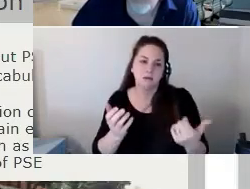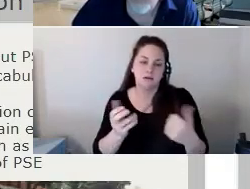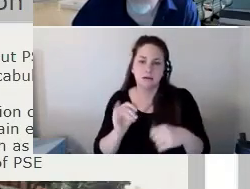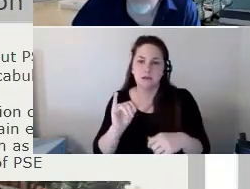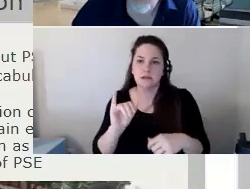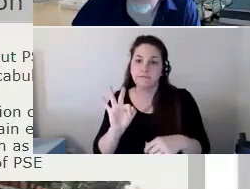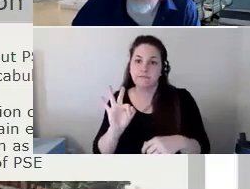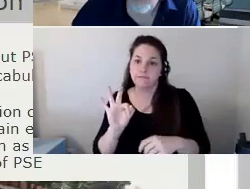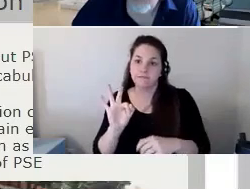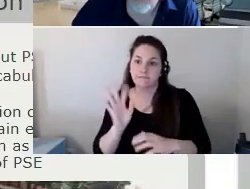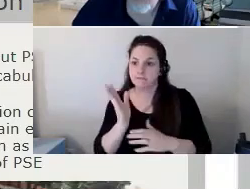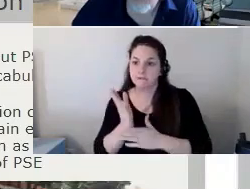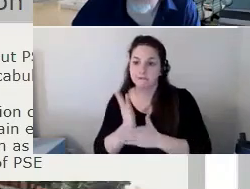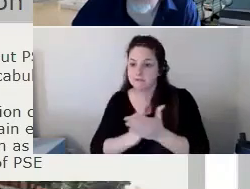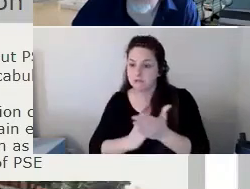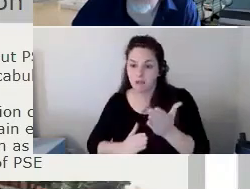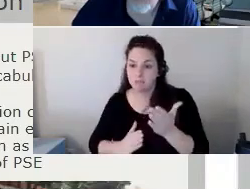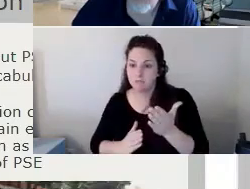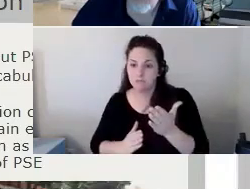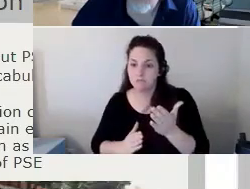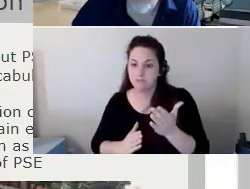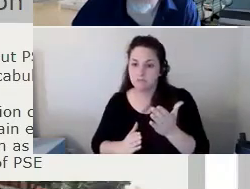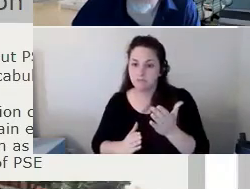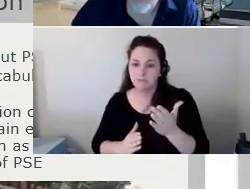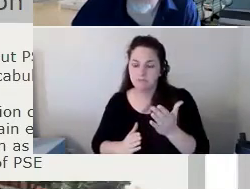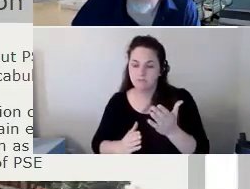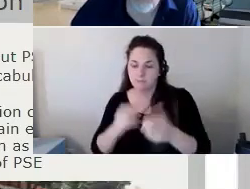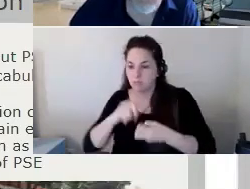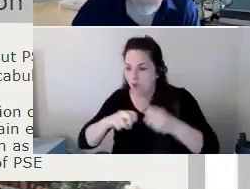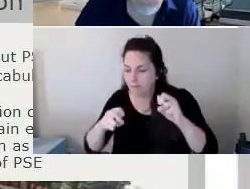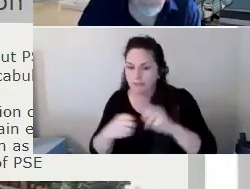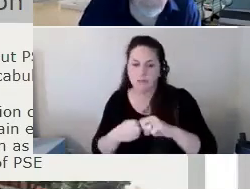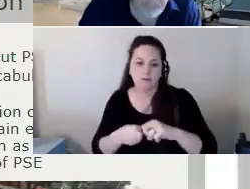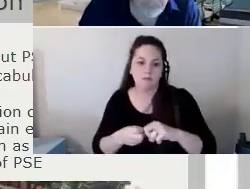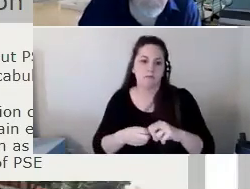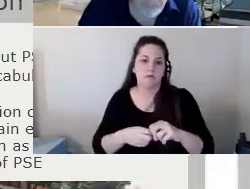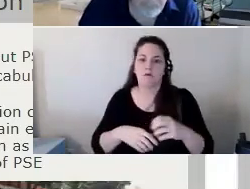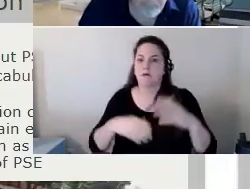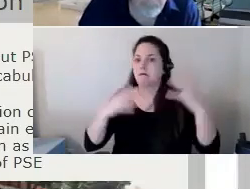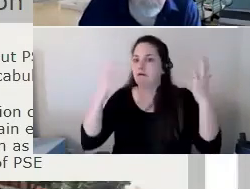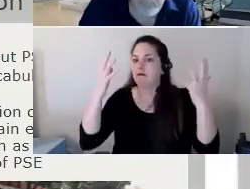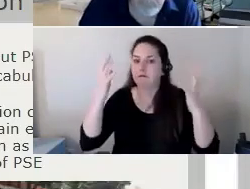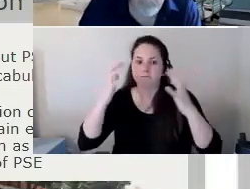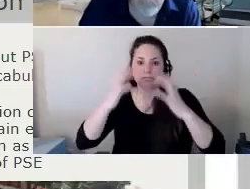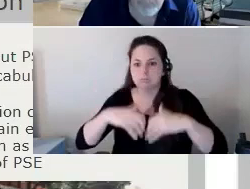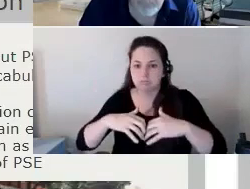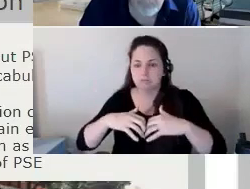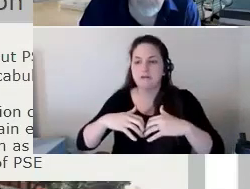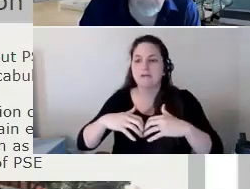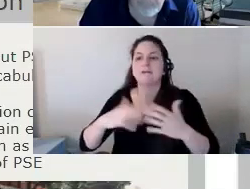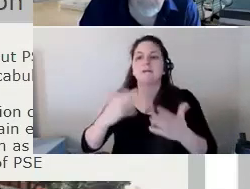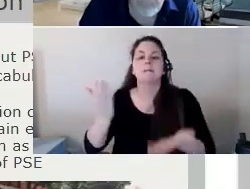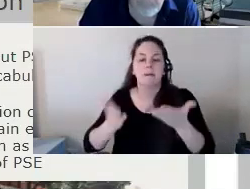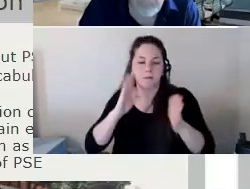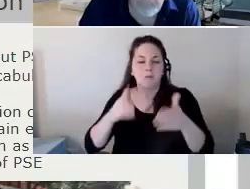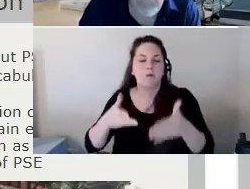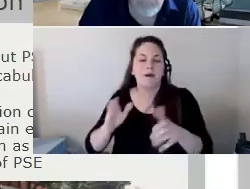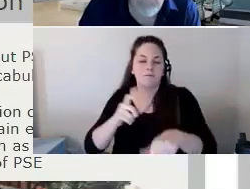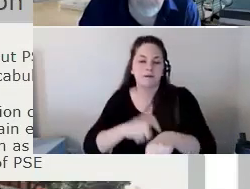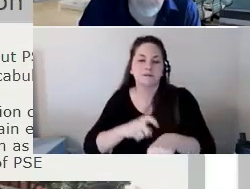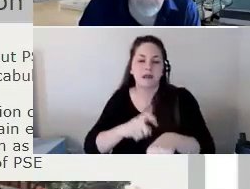some egregious problem or issue, that there might be a period of time for